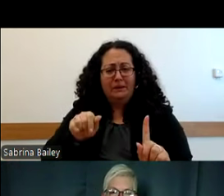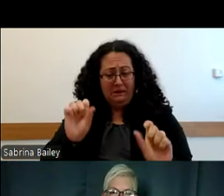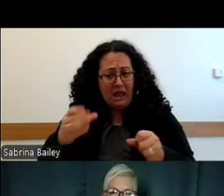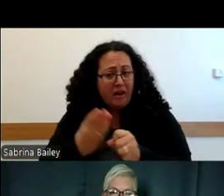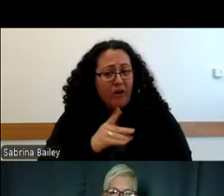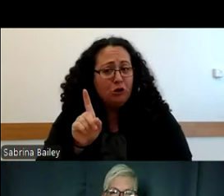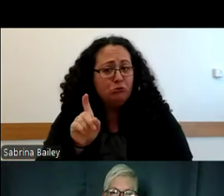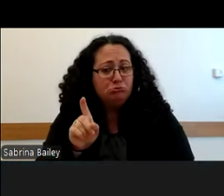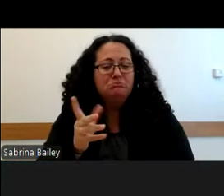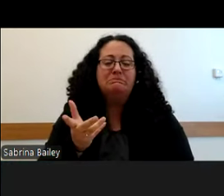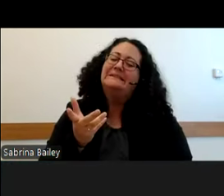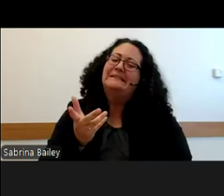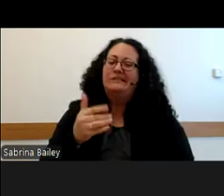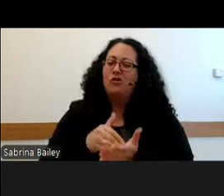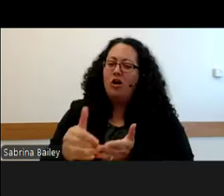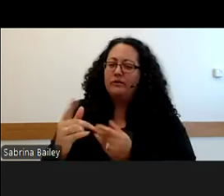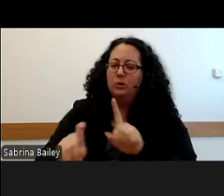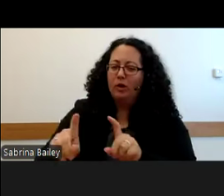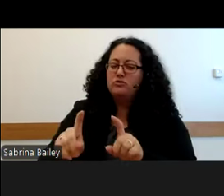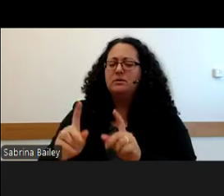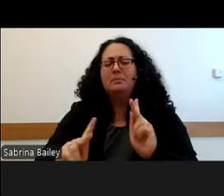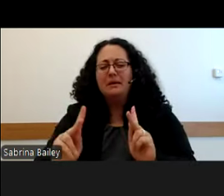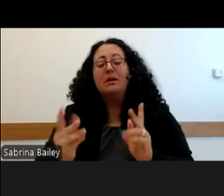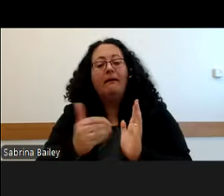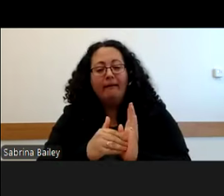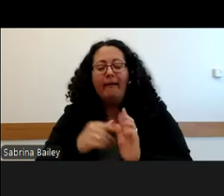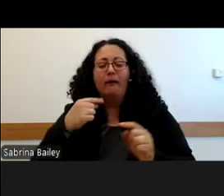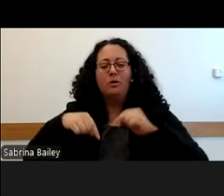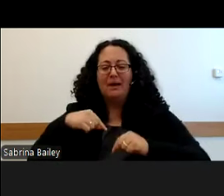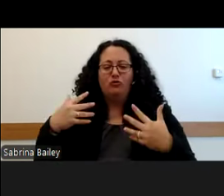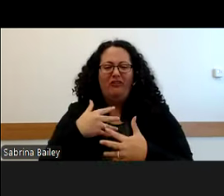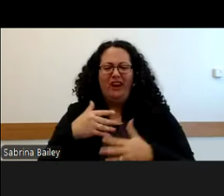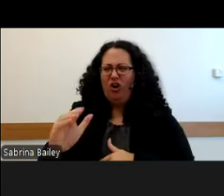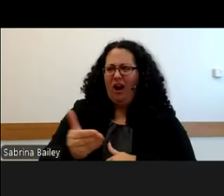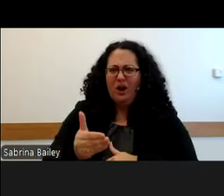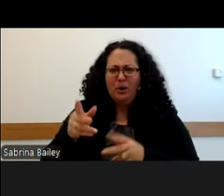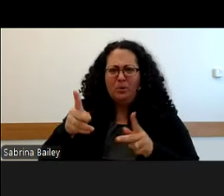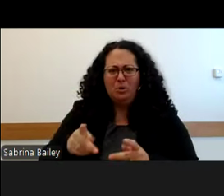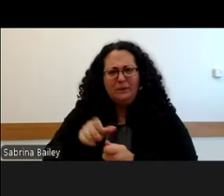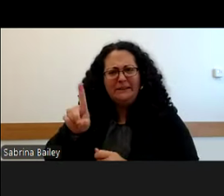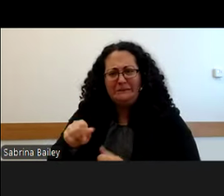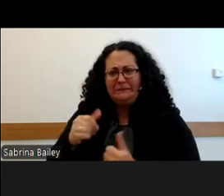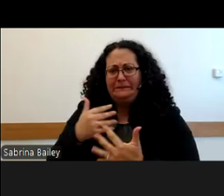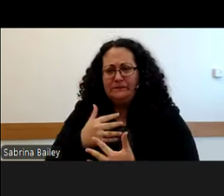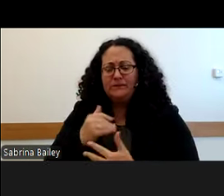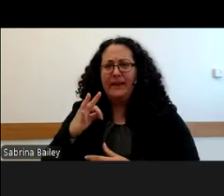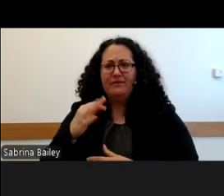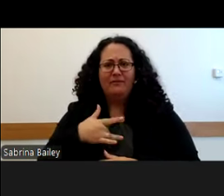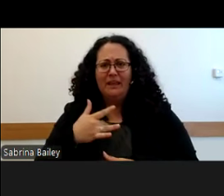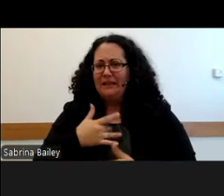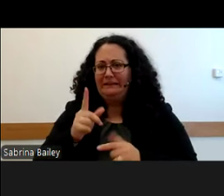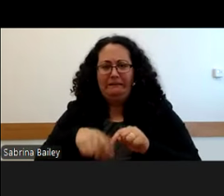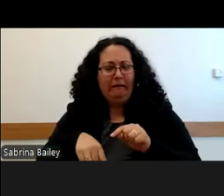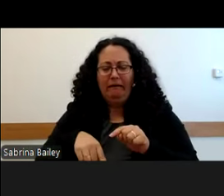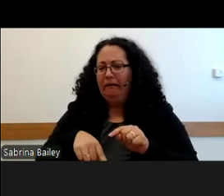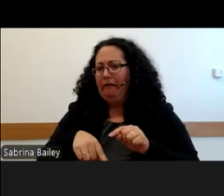them? This is often a question we're asked. People are, again, goes back to that fear of hiring somebody with a disability before the fact that you may not be able to